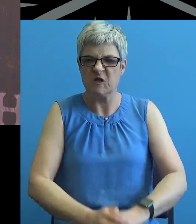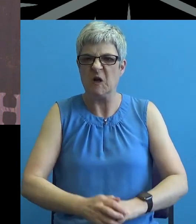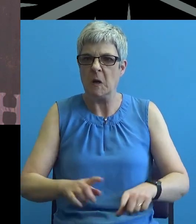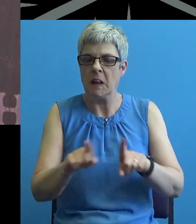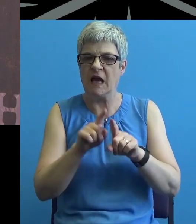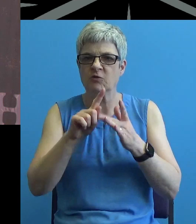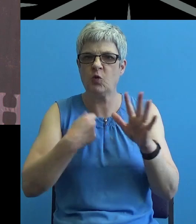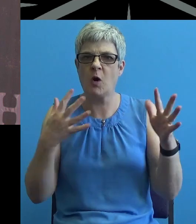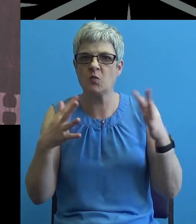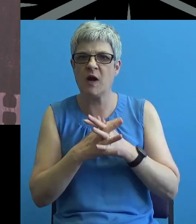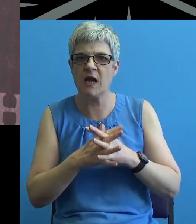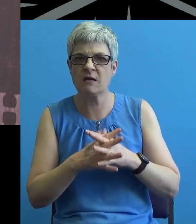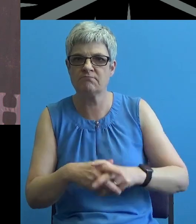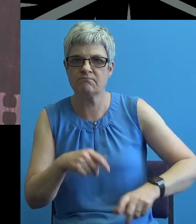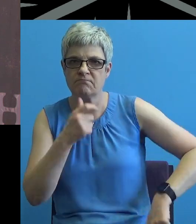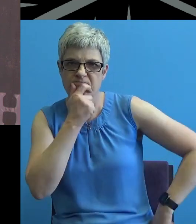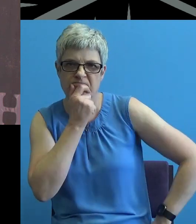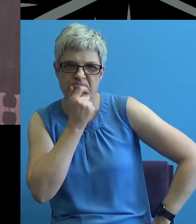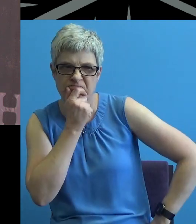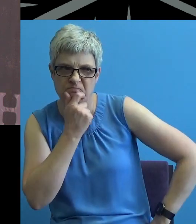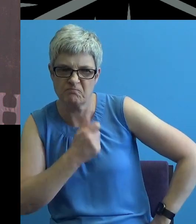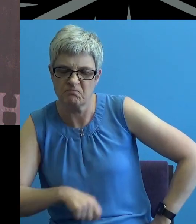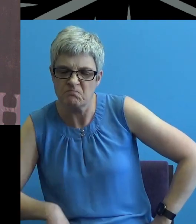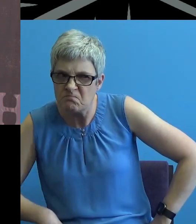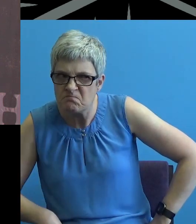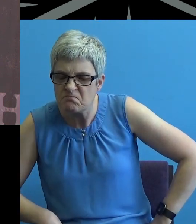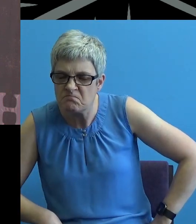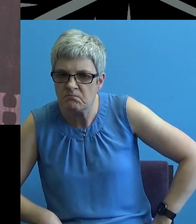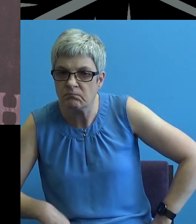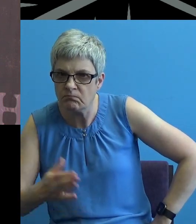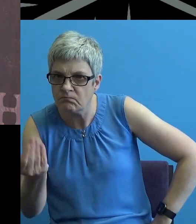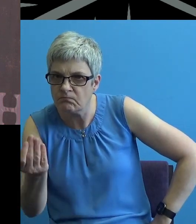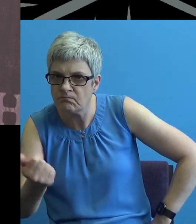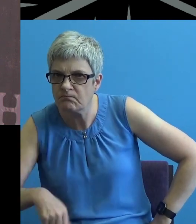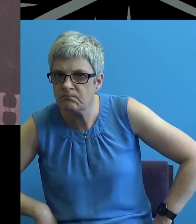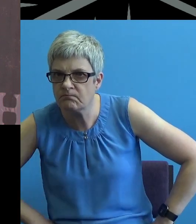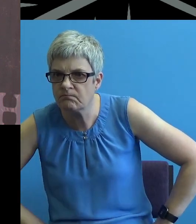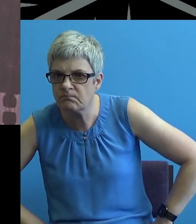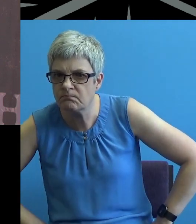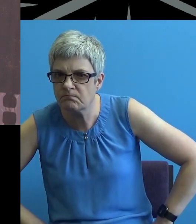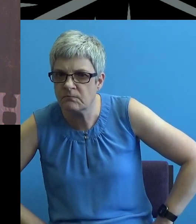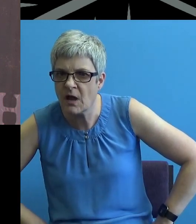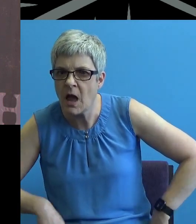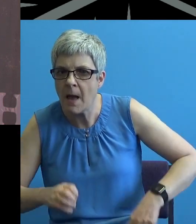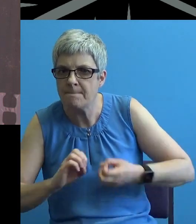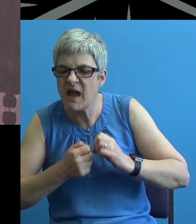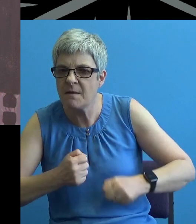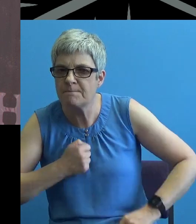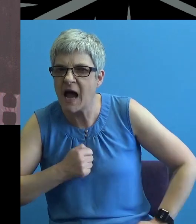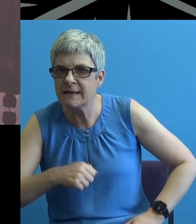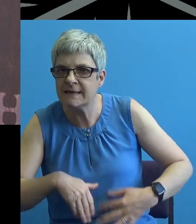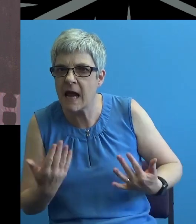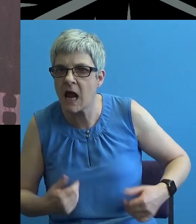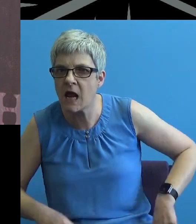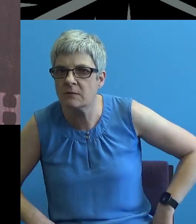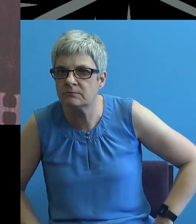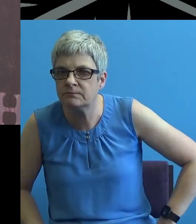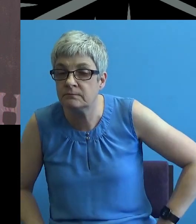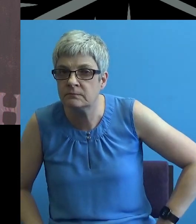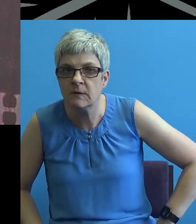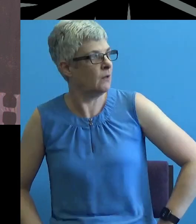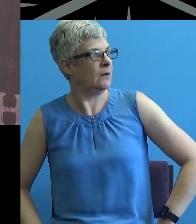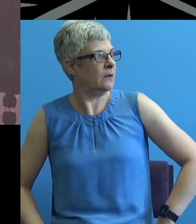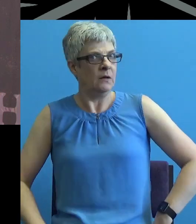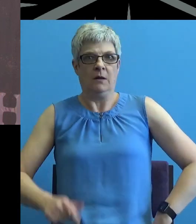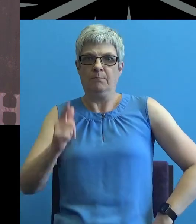Wayne grimace that we're all familiar with. "Go ahead," he said, "make my day." And like